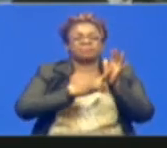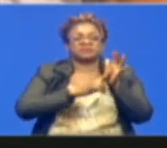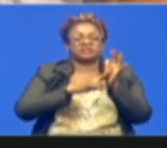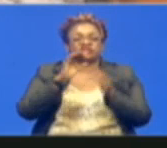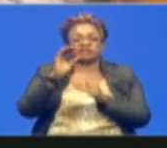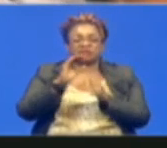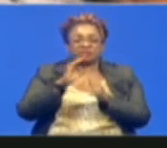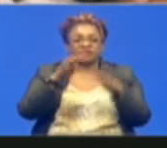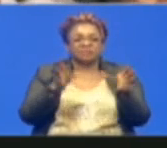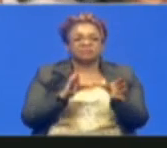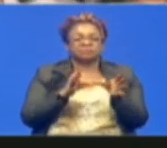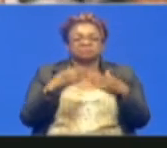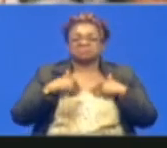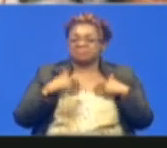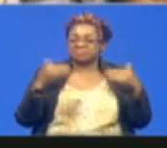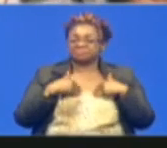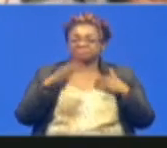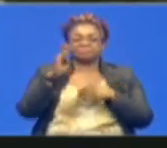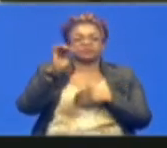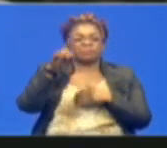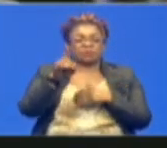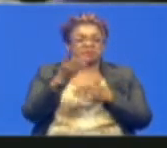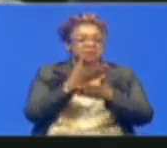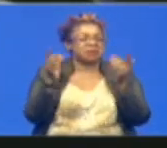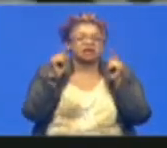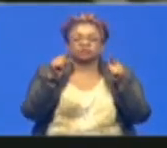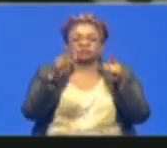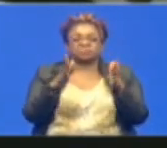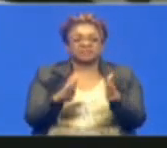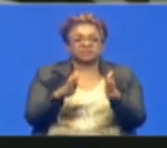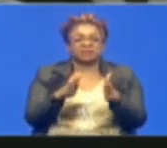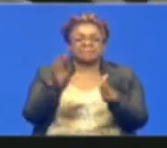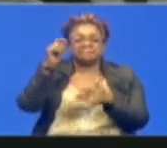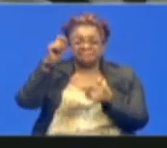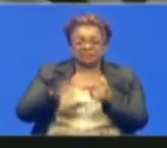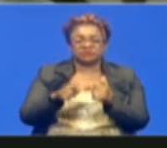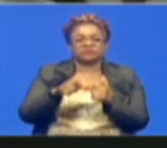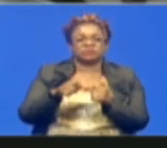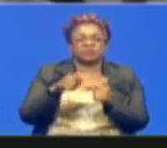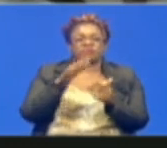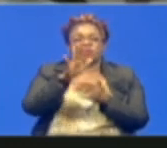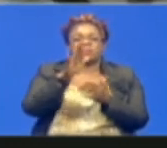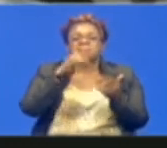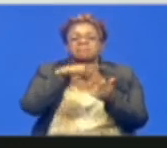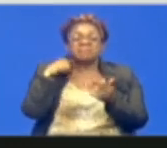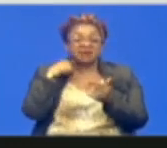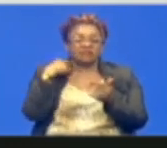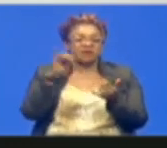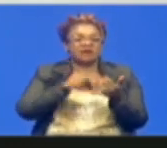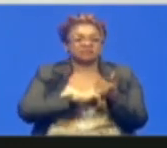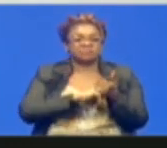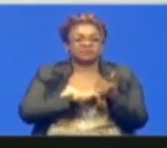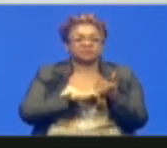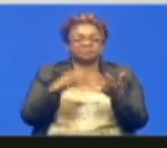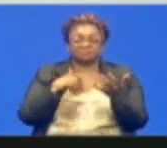that denying them bond to any of the accused persons, especially Magistrate Chesang, who is charged with the murder of her husband, had a great beating on the